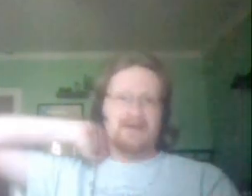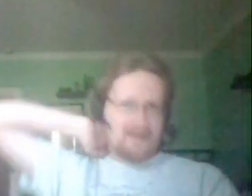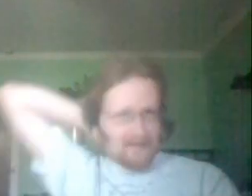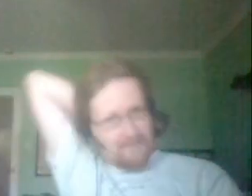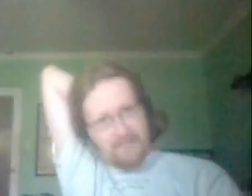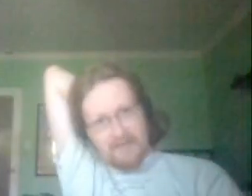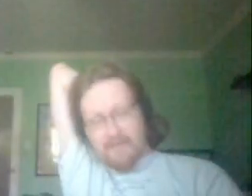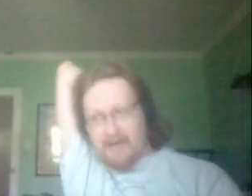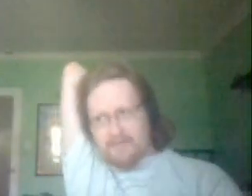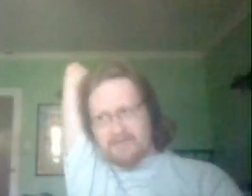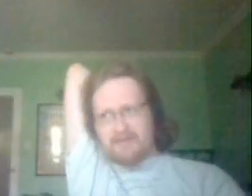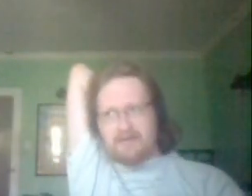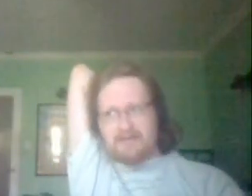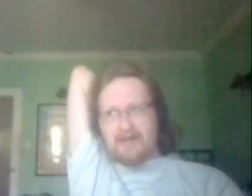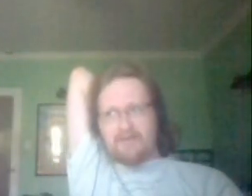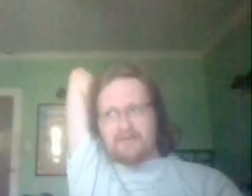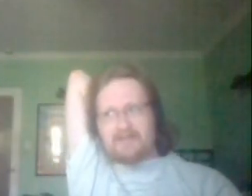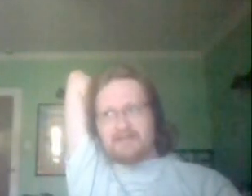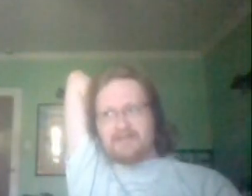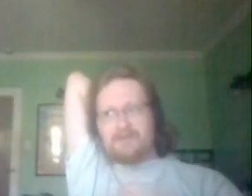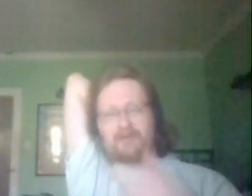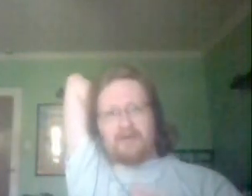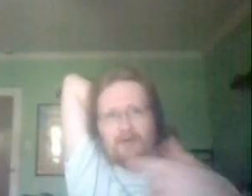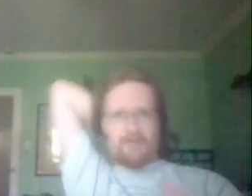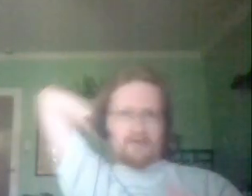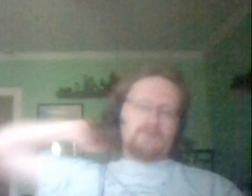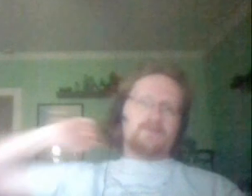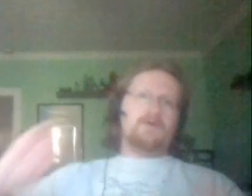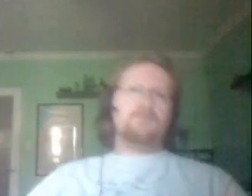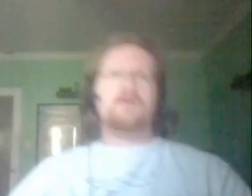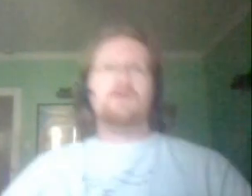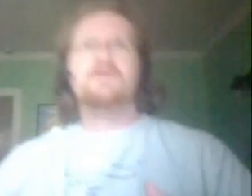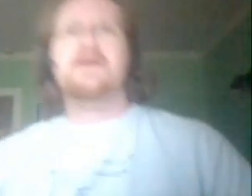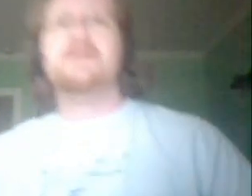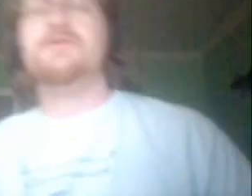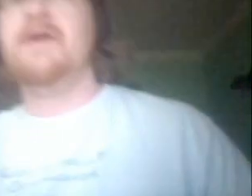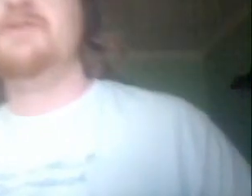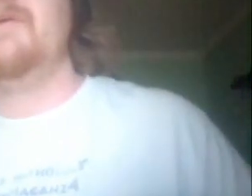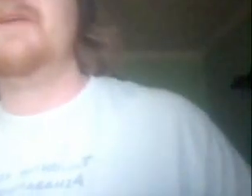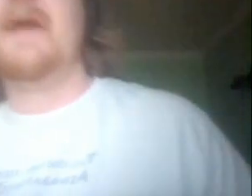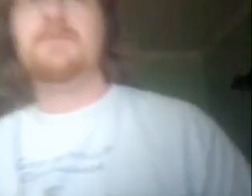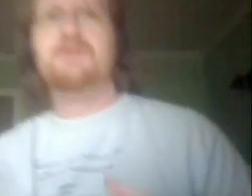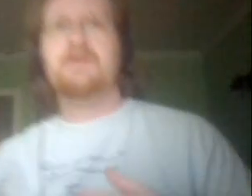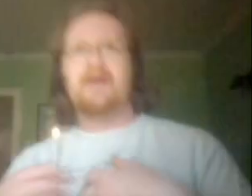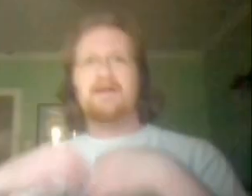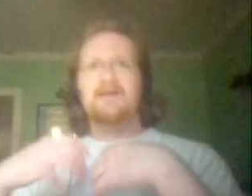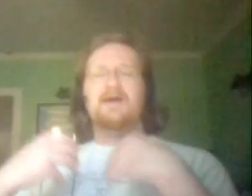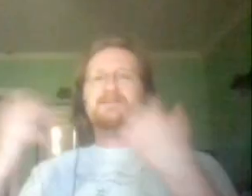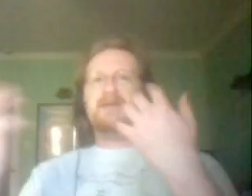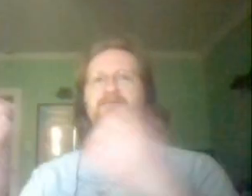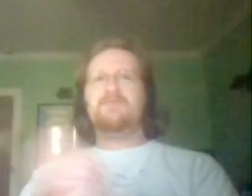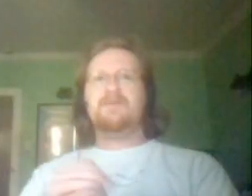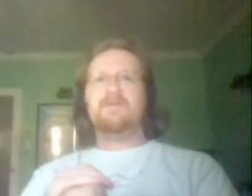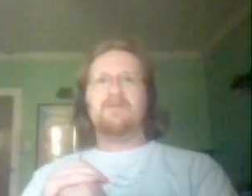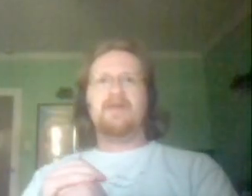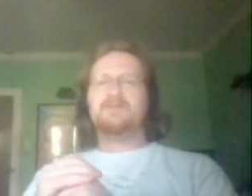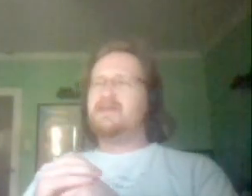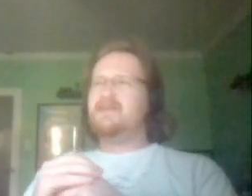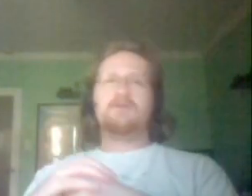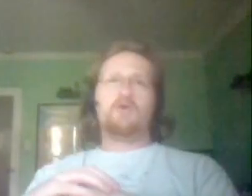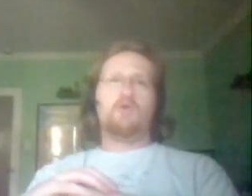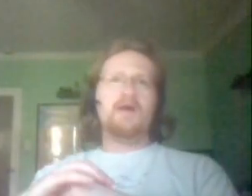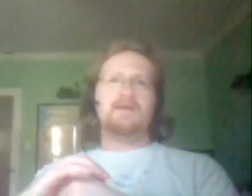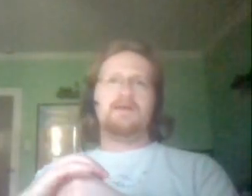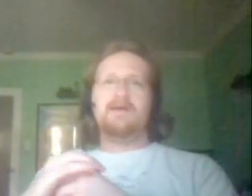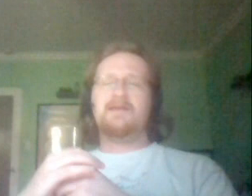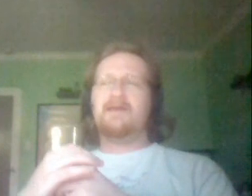about you. It becomes irritating when they just keep doing it over and over and over and over again, trying to recapture that sudden feeling of elation they